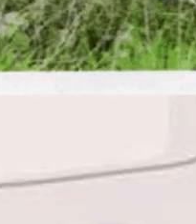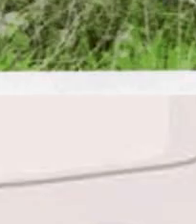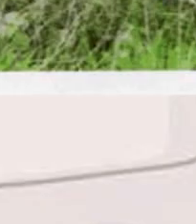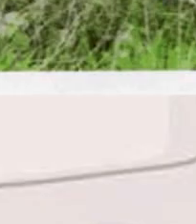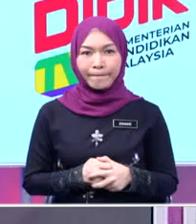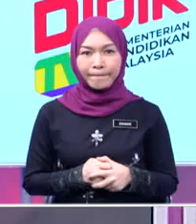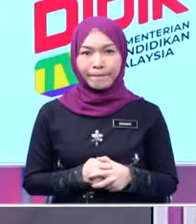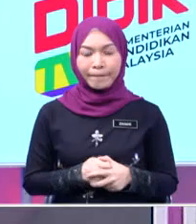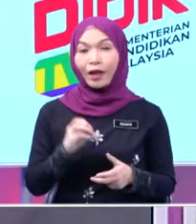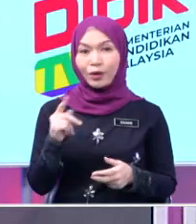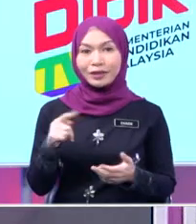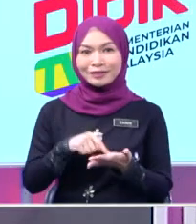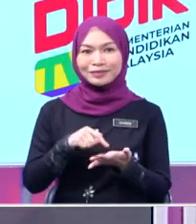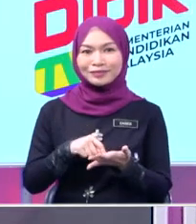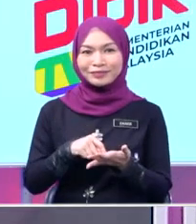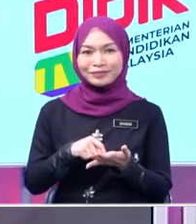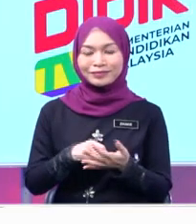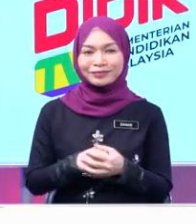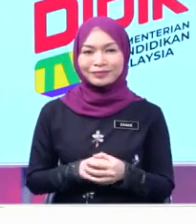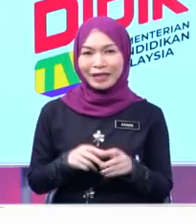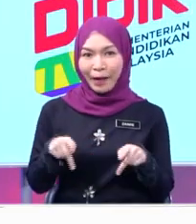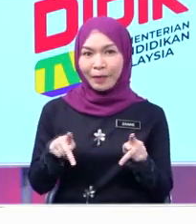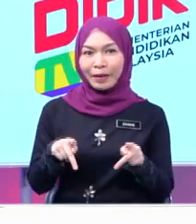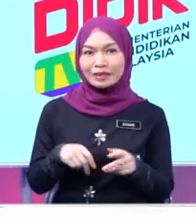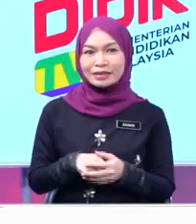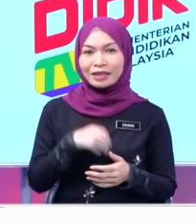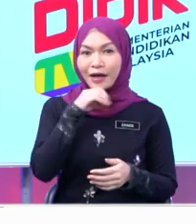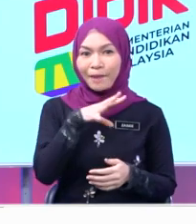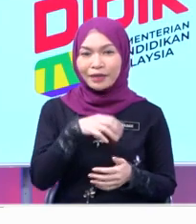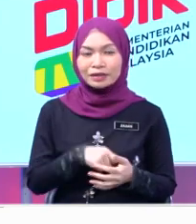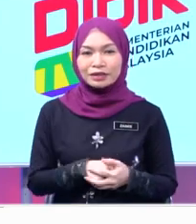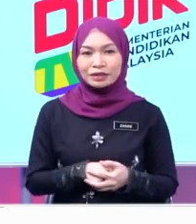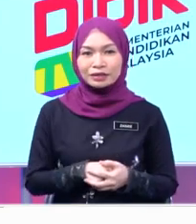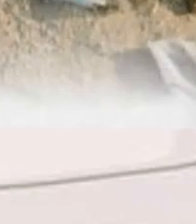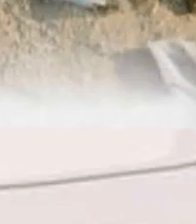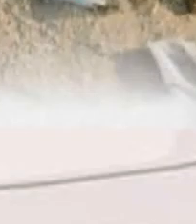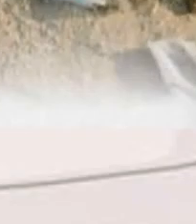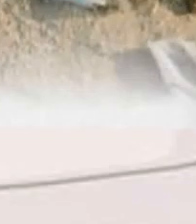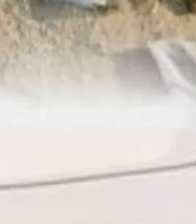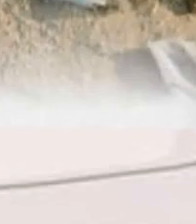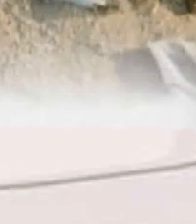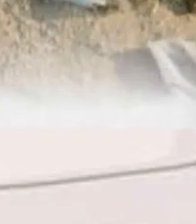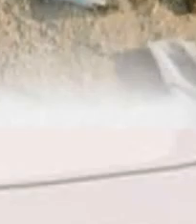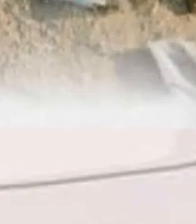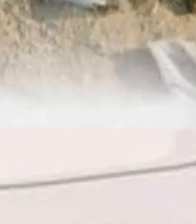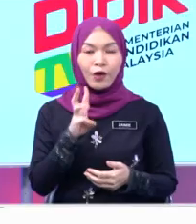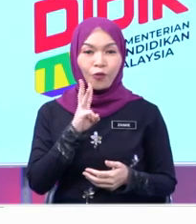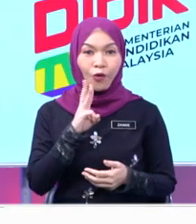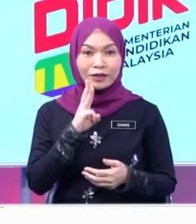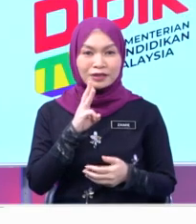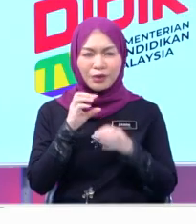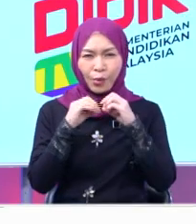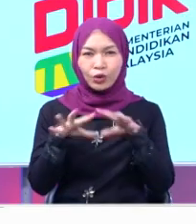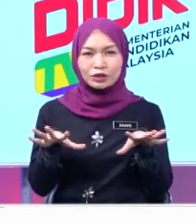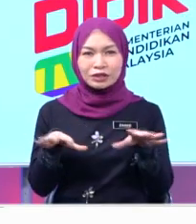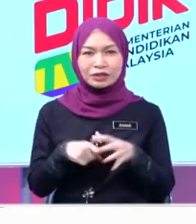bit. Okay, this one. yeah. Plastic rubbish, And water pollution, water and one pollution. idea of their own. Okay? All right. Right. So